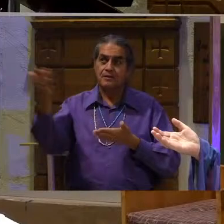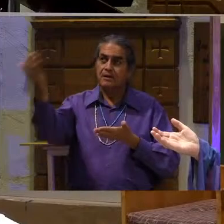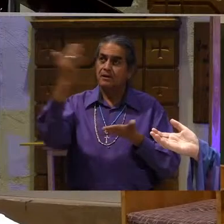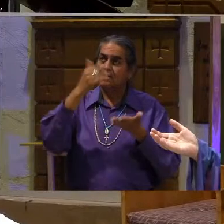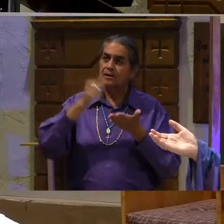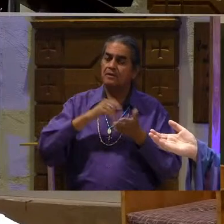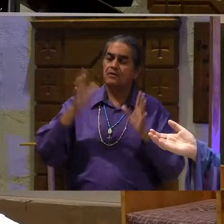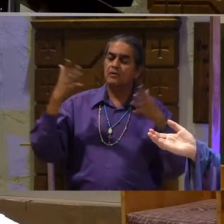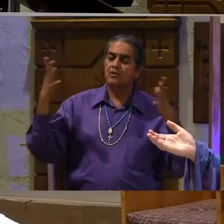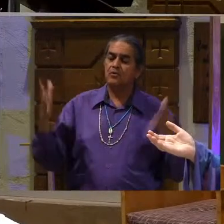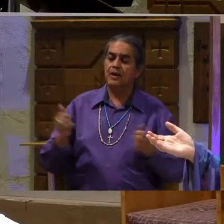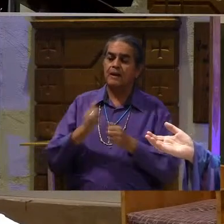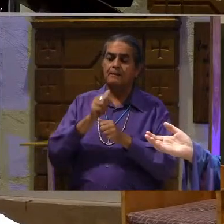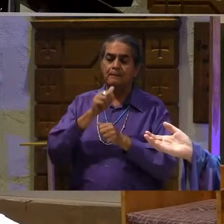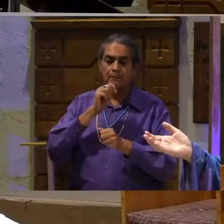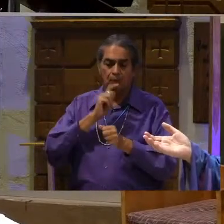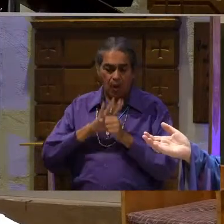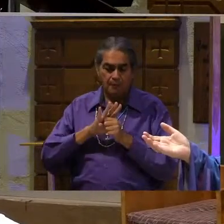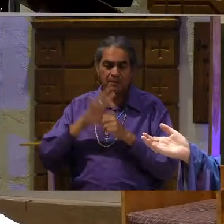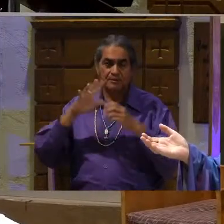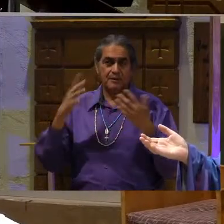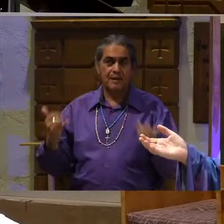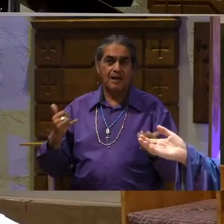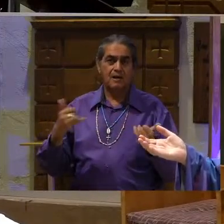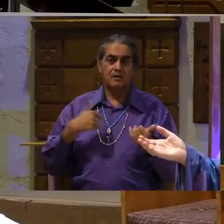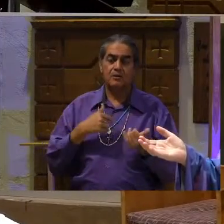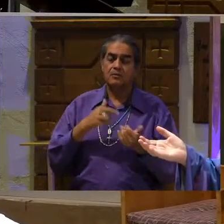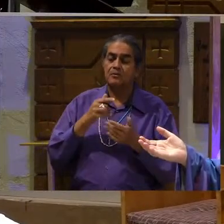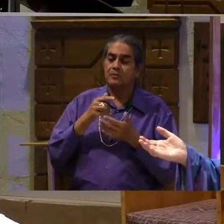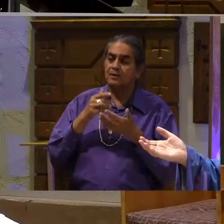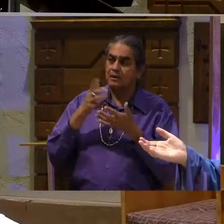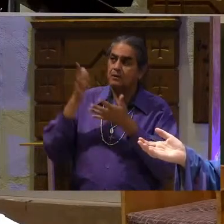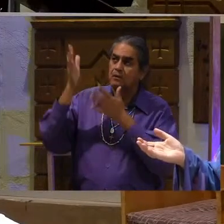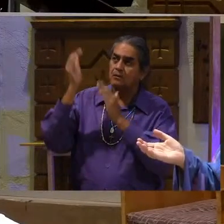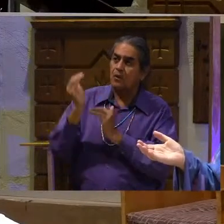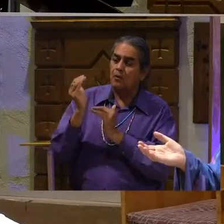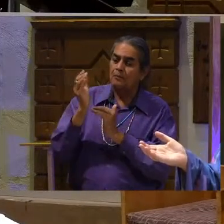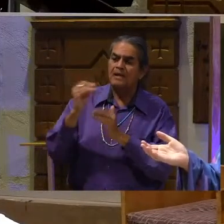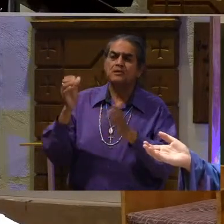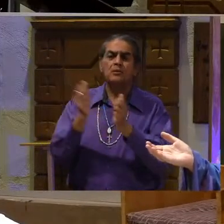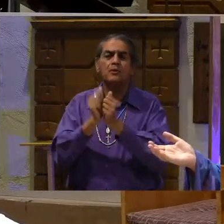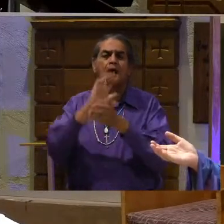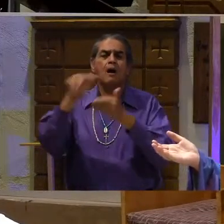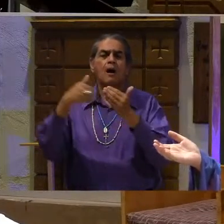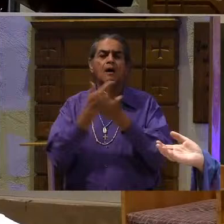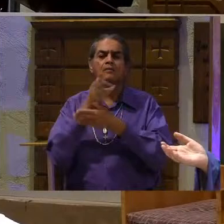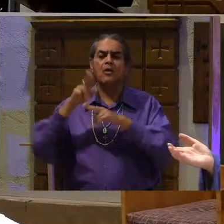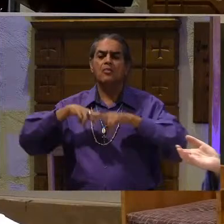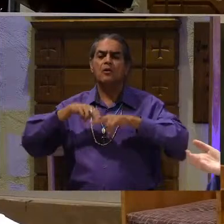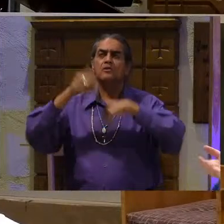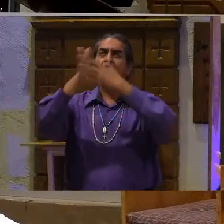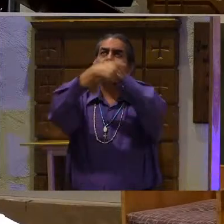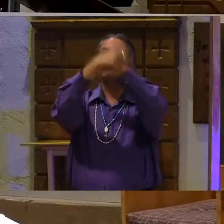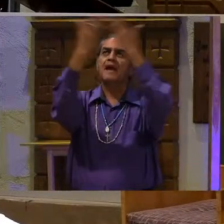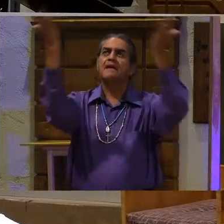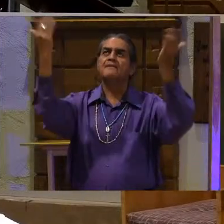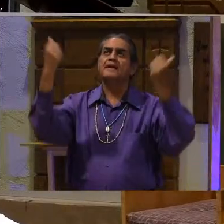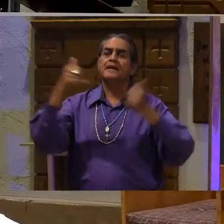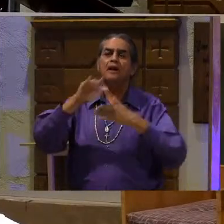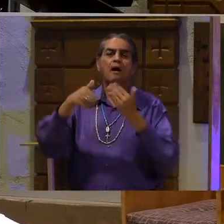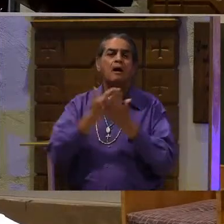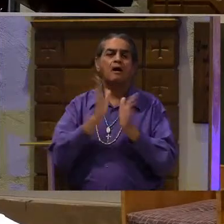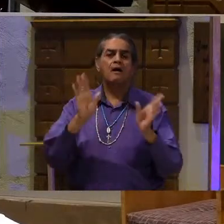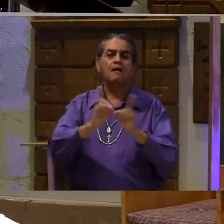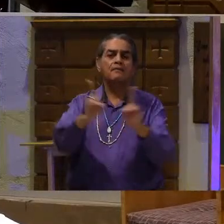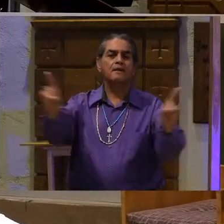promise in which now we dare to hope. And so with all the thrones of heaven and all the